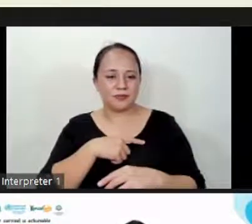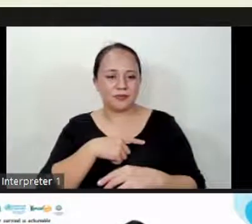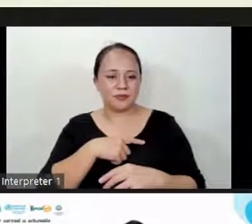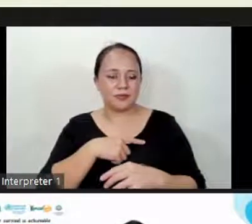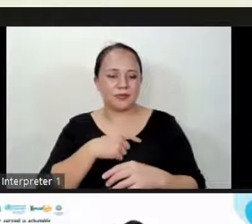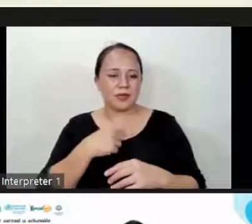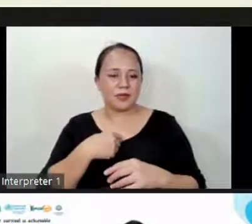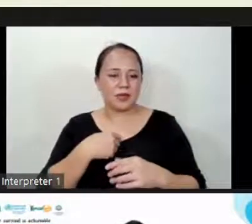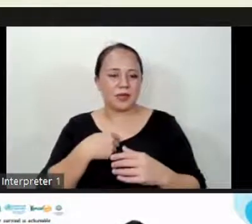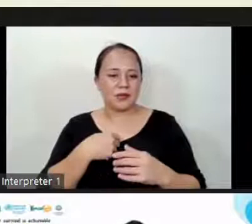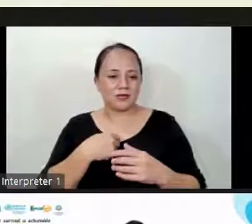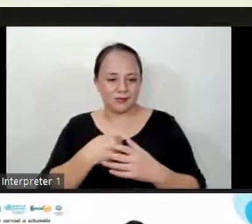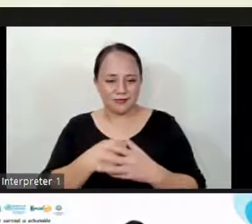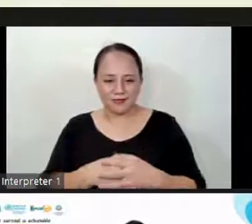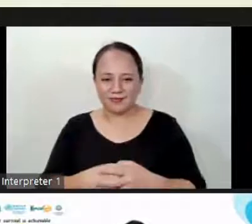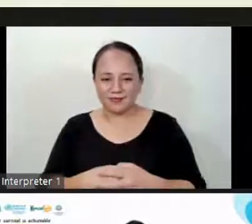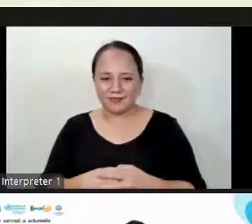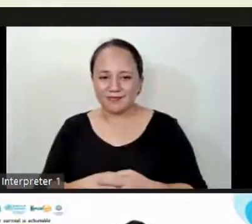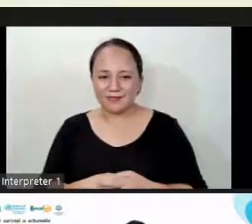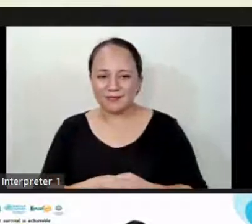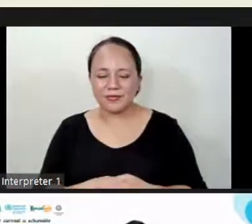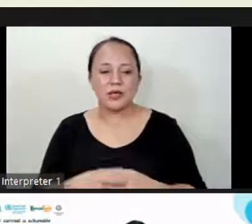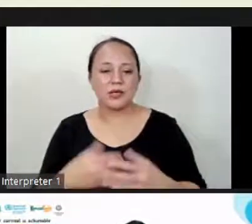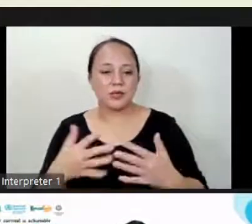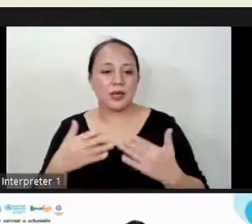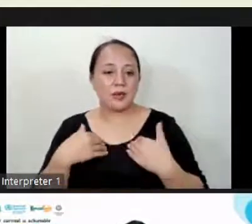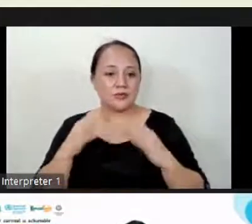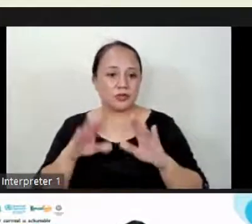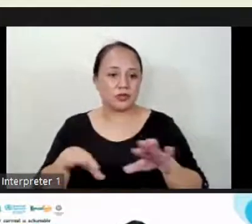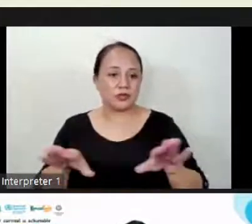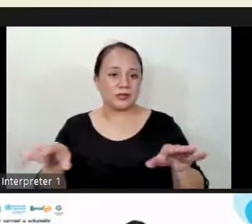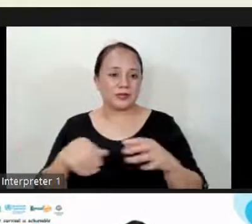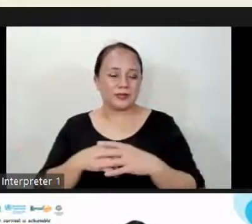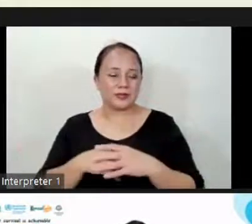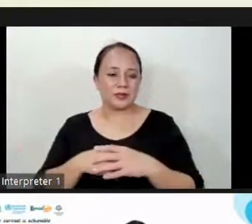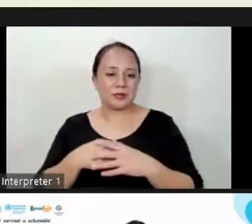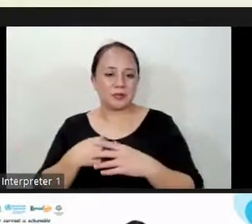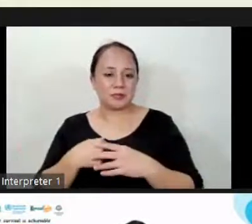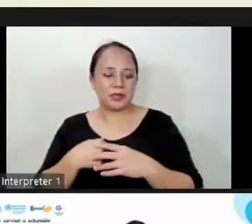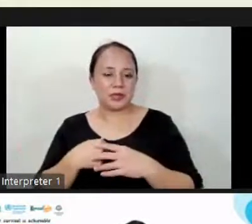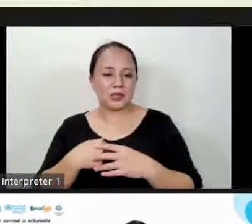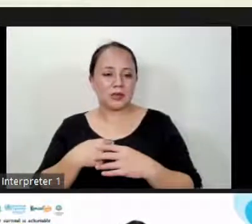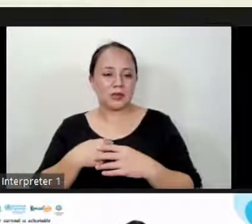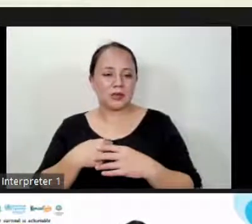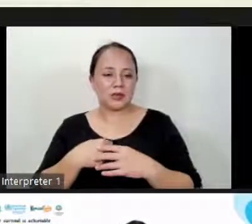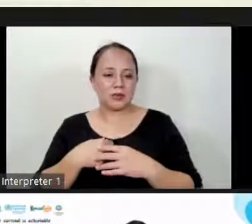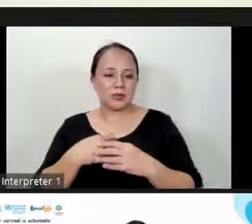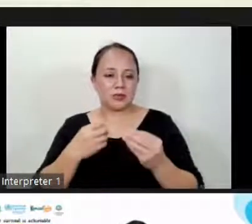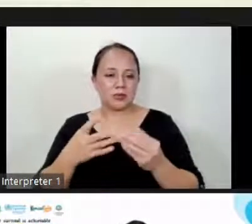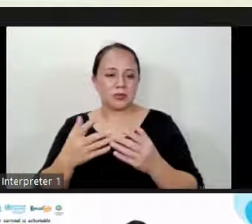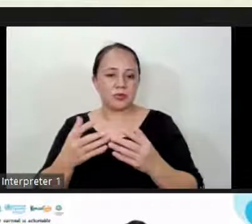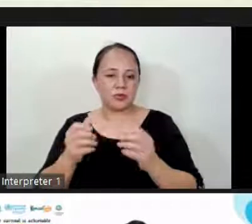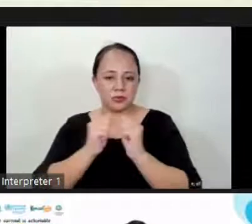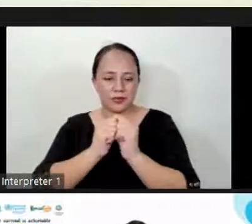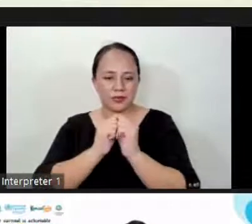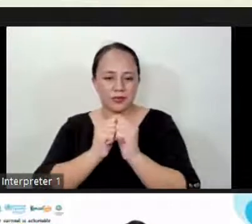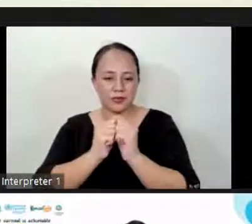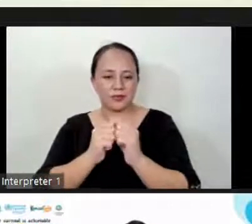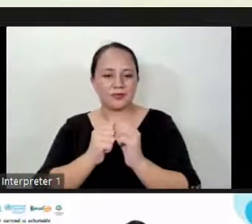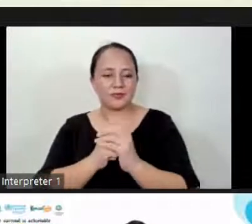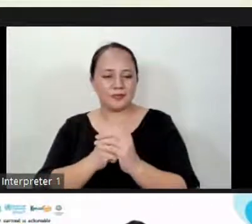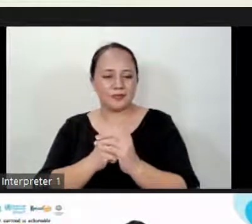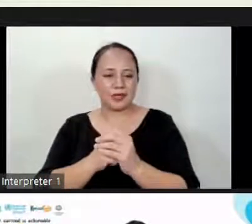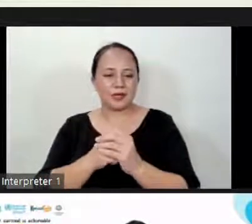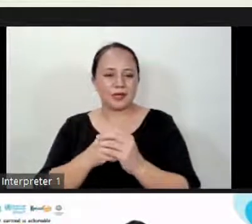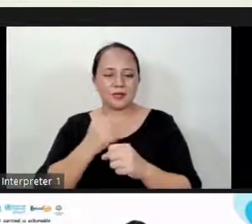us as parents who have children. So I urge all of you to come together,